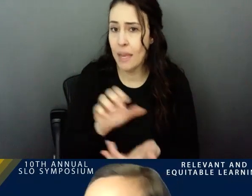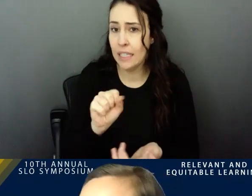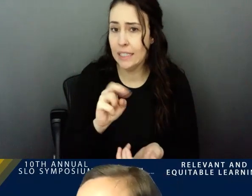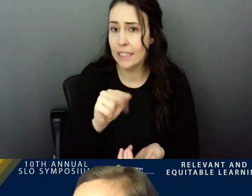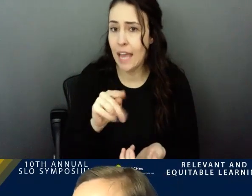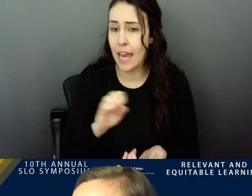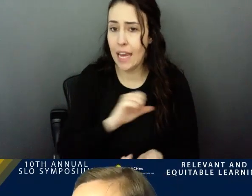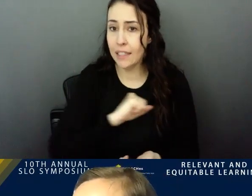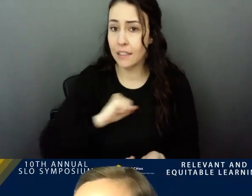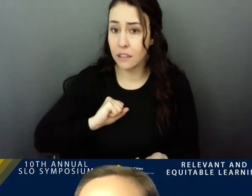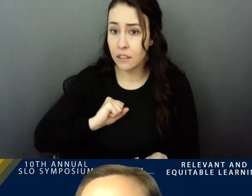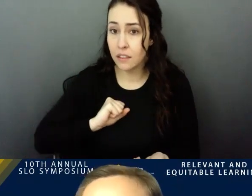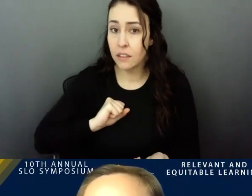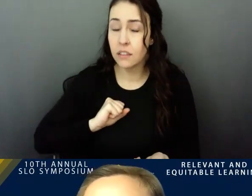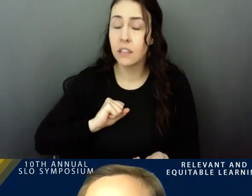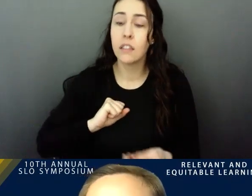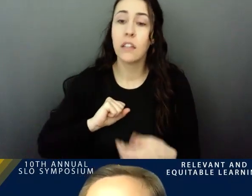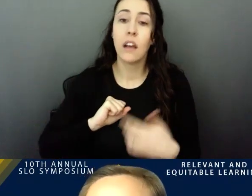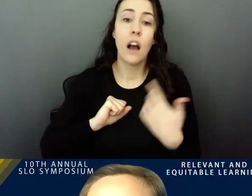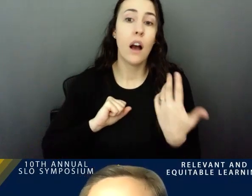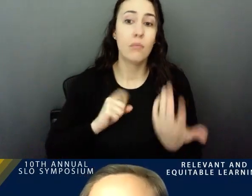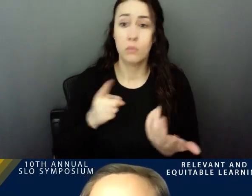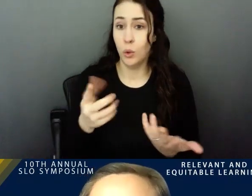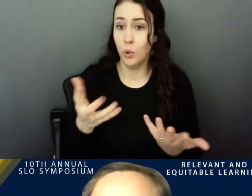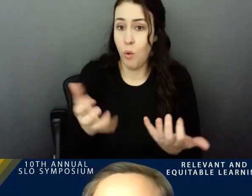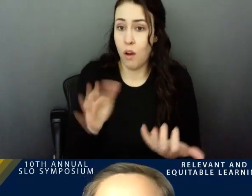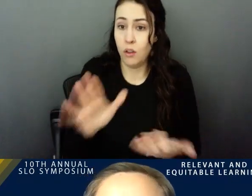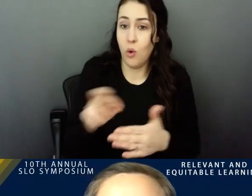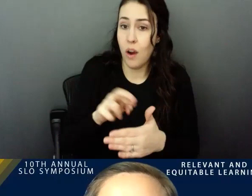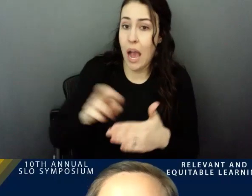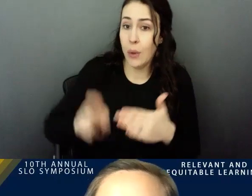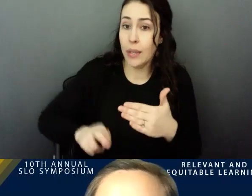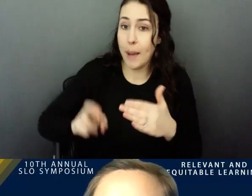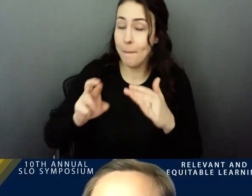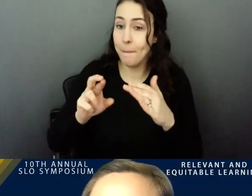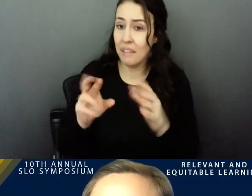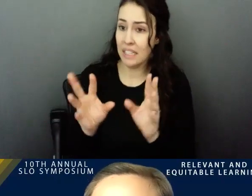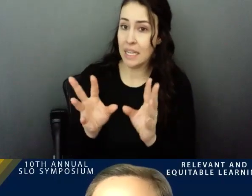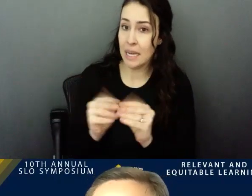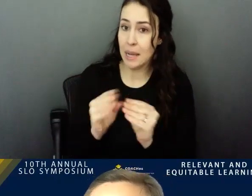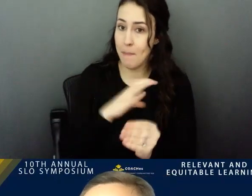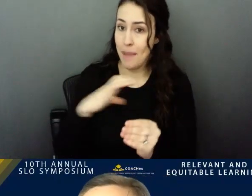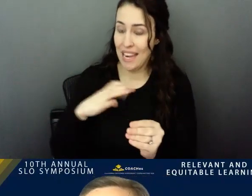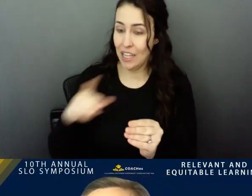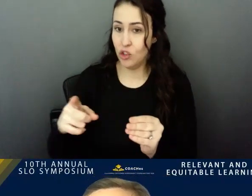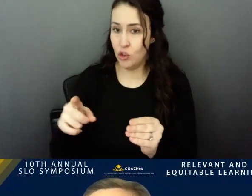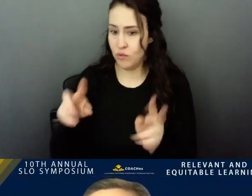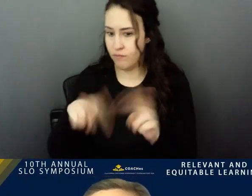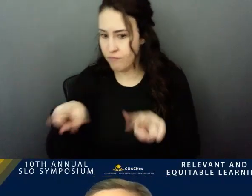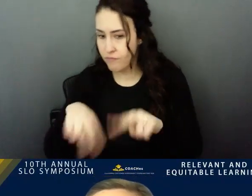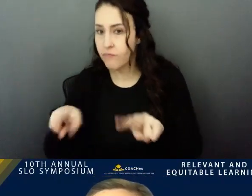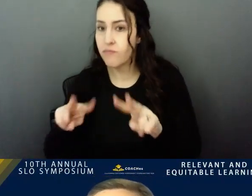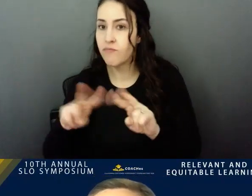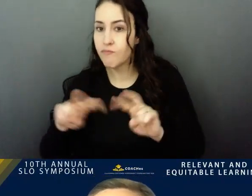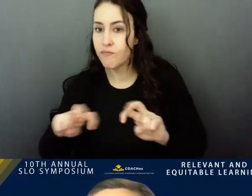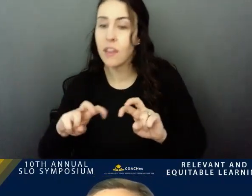example, you want your outcomes committee to have a chance to look and provide feedback, you know, all of